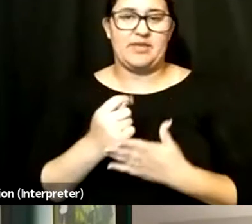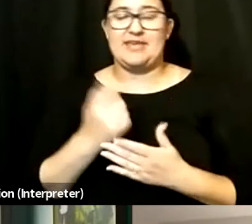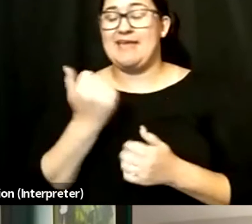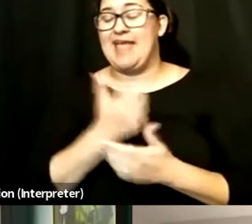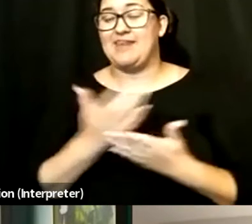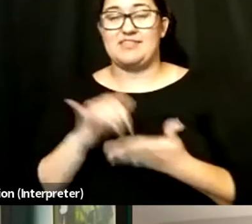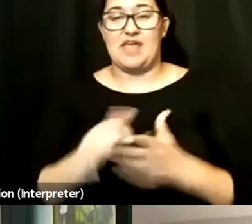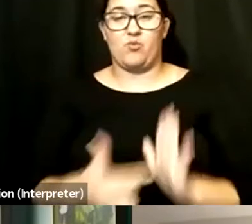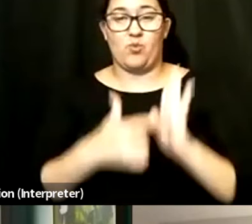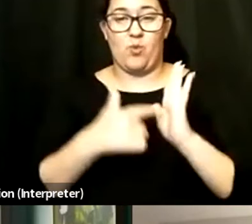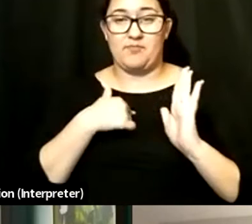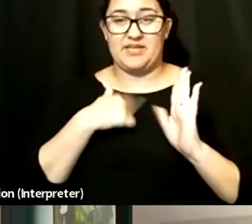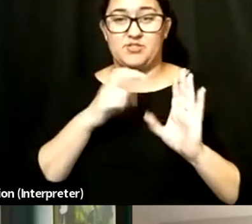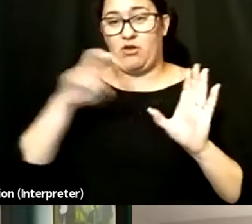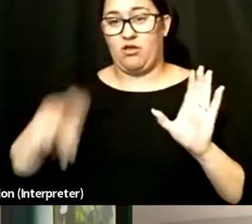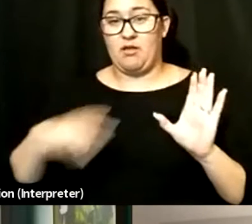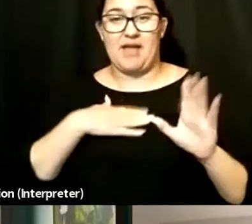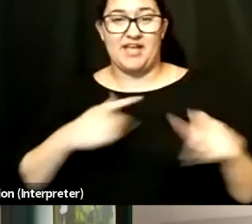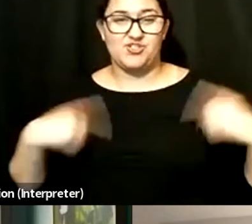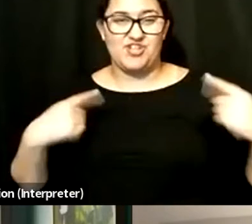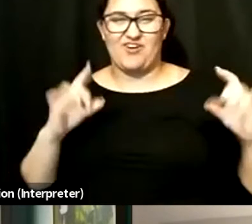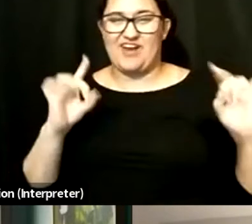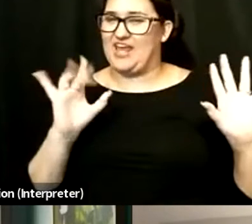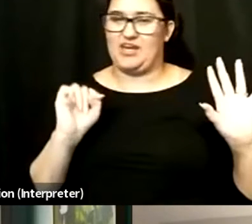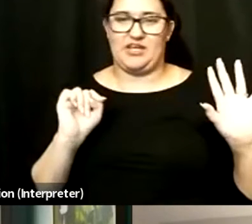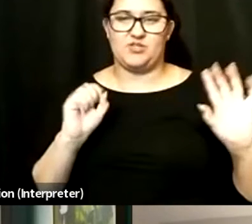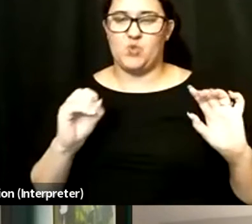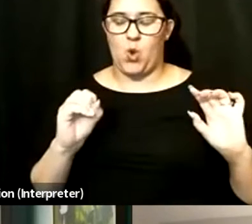get out of my chair. And so,